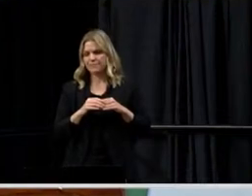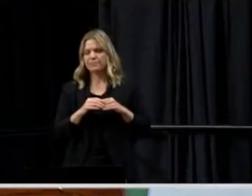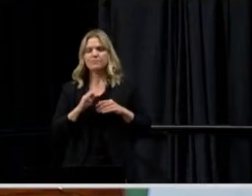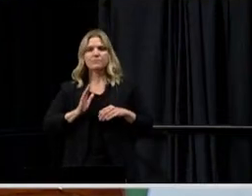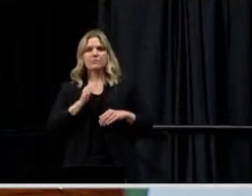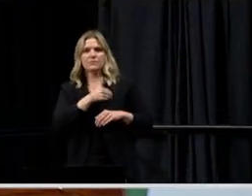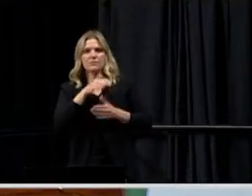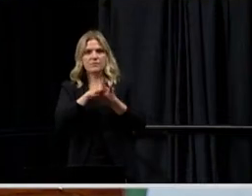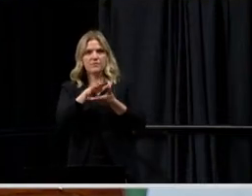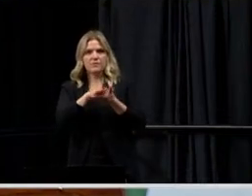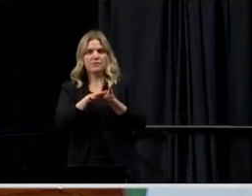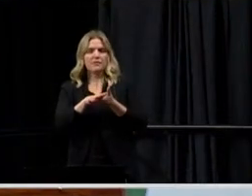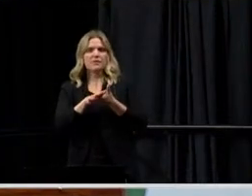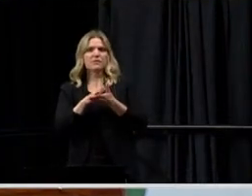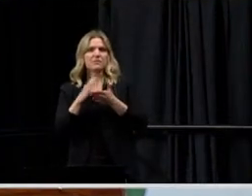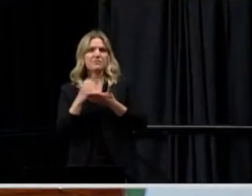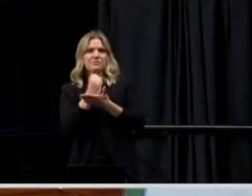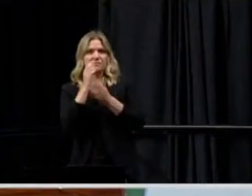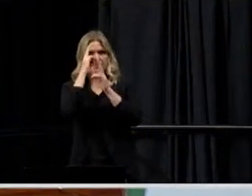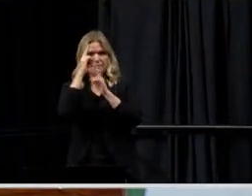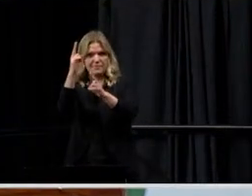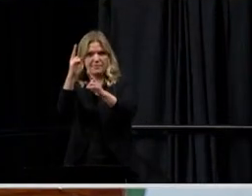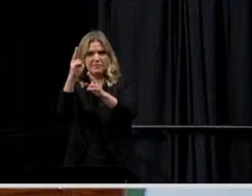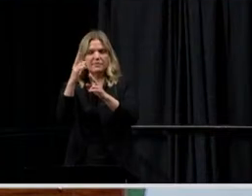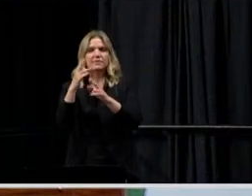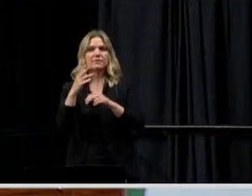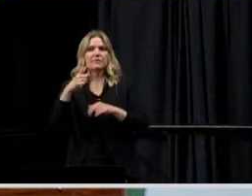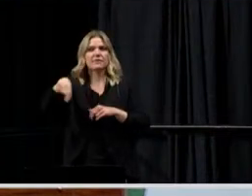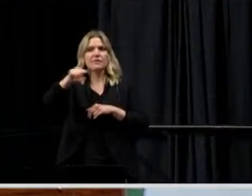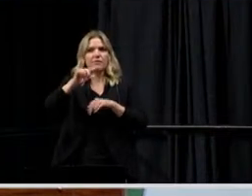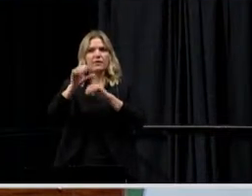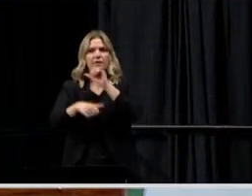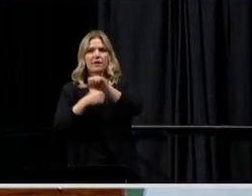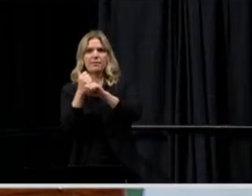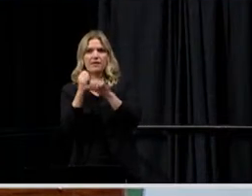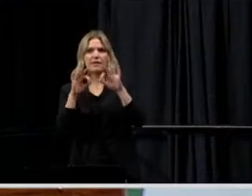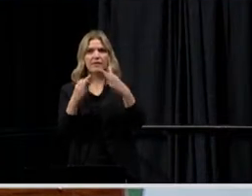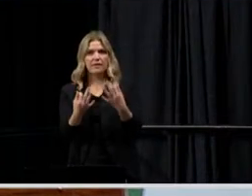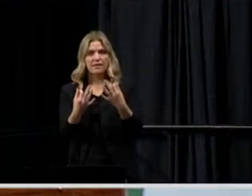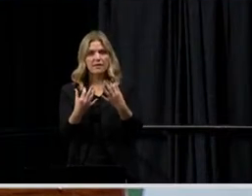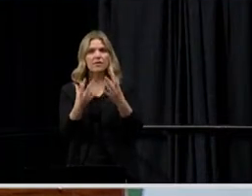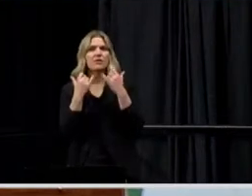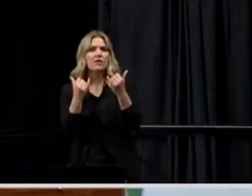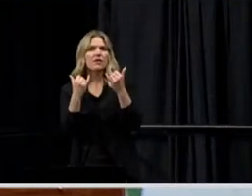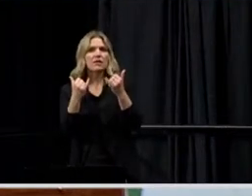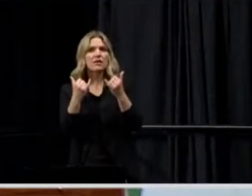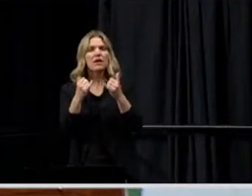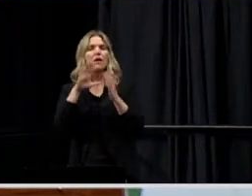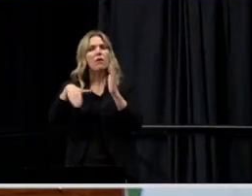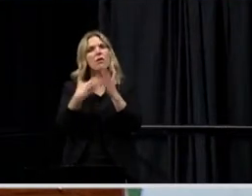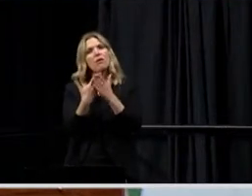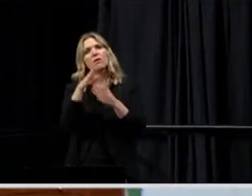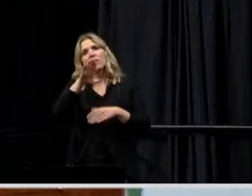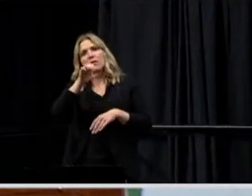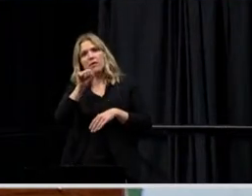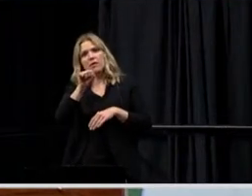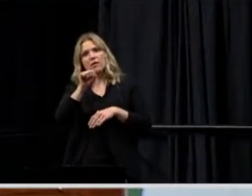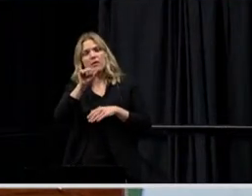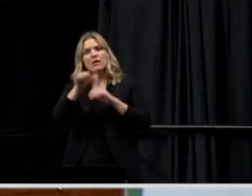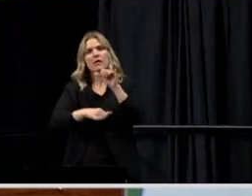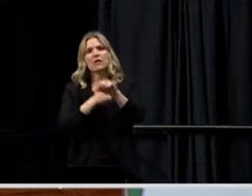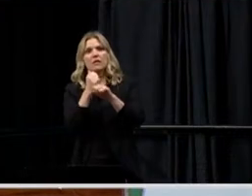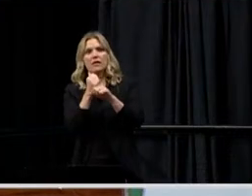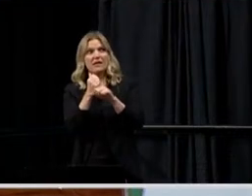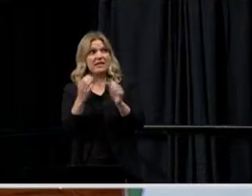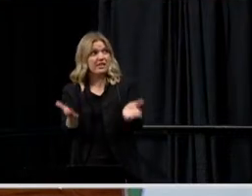Our school would now like to acknowledge our Defender alumni family. At this time, we would like to have every Bryan Station High School alumni